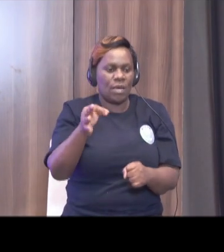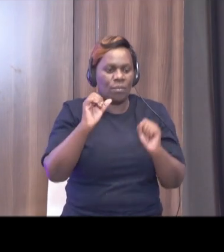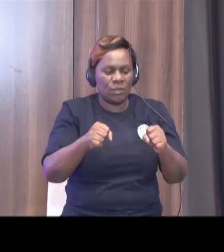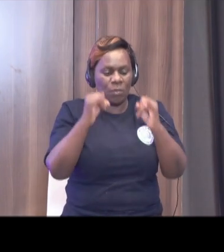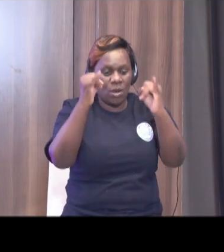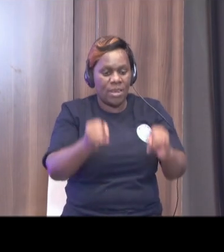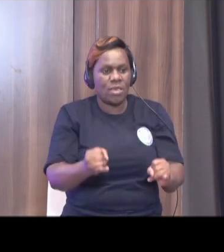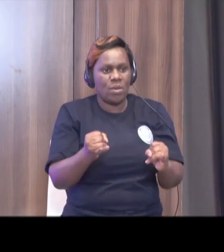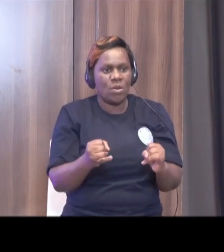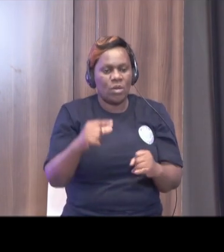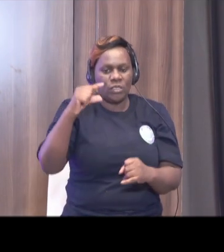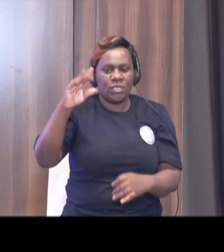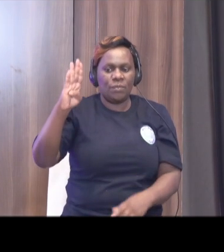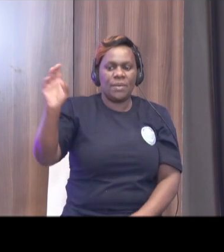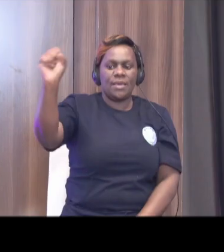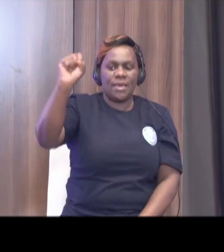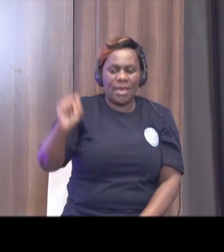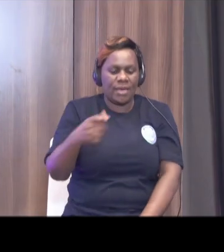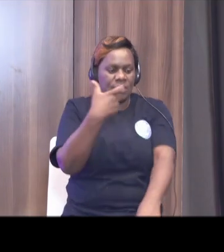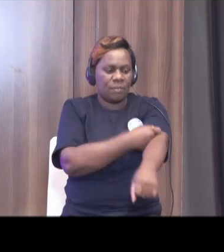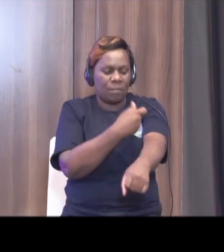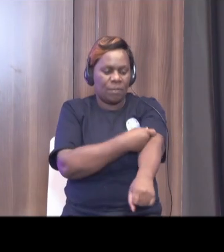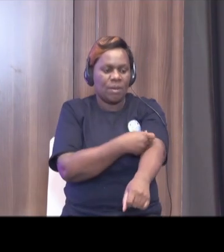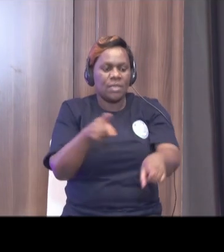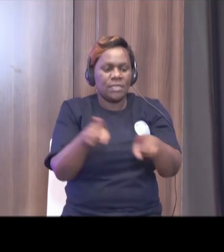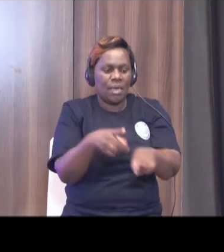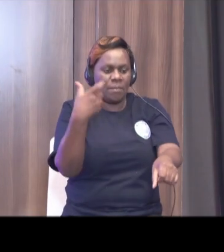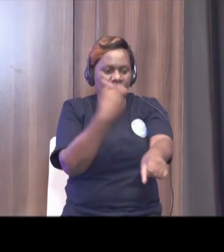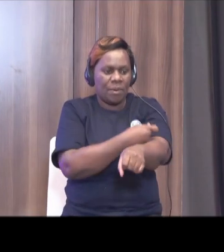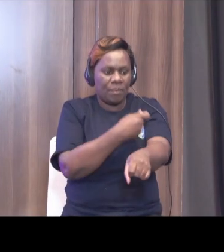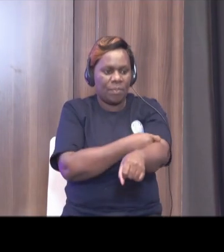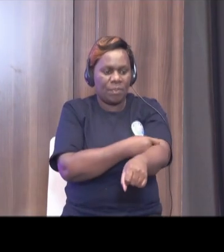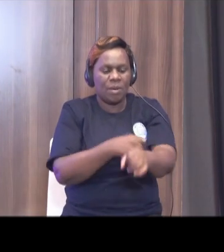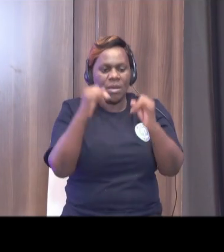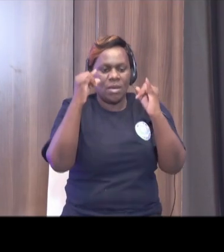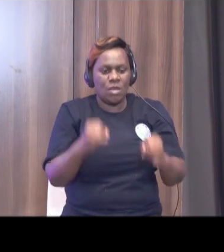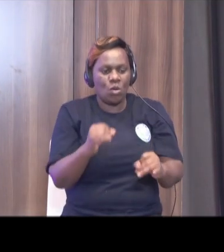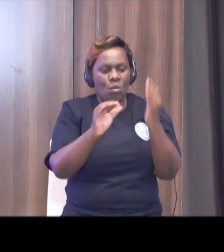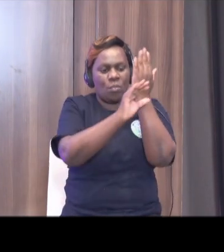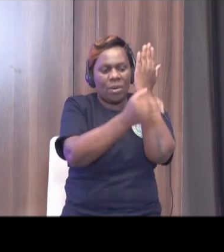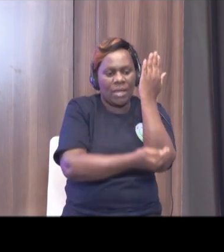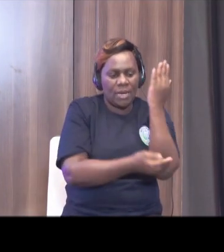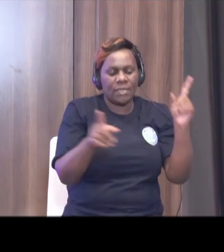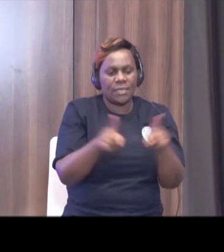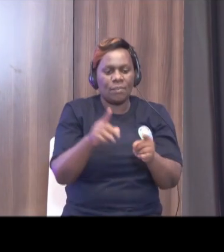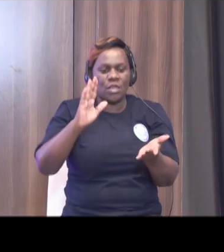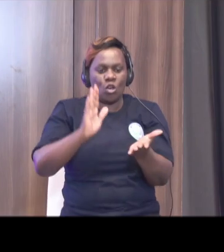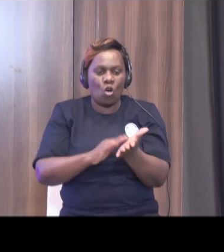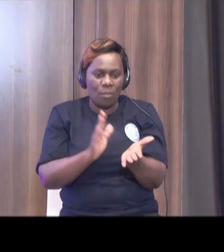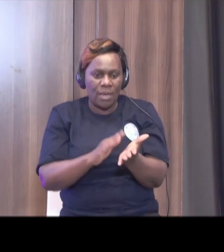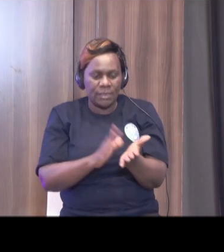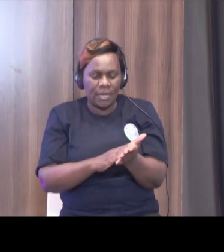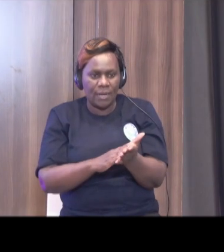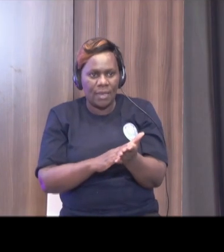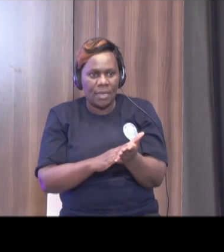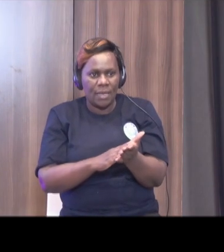a new GBS vaccine. In parallel, the revaccination in the event of a new pregnancy was recommended